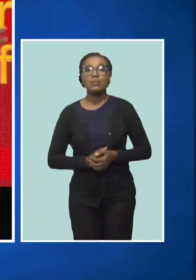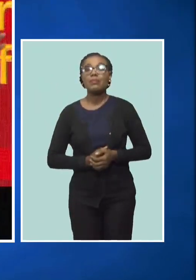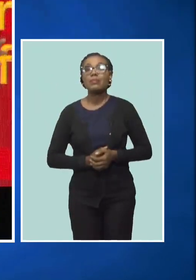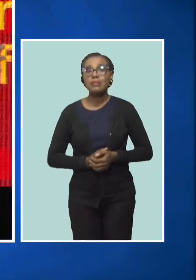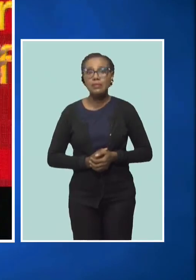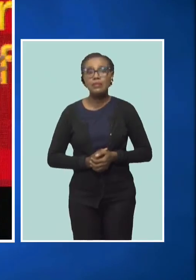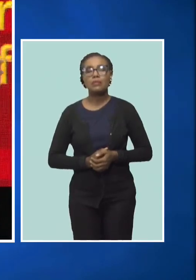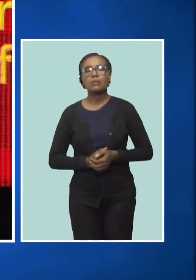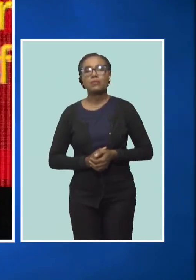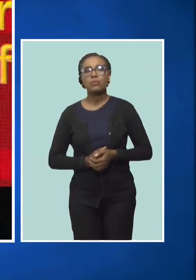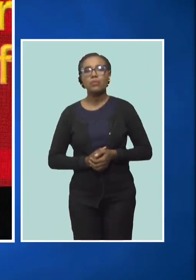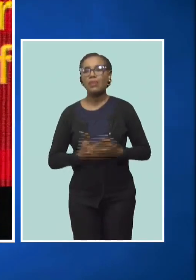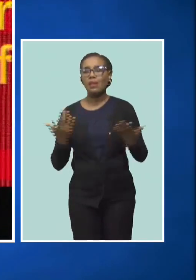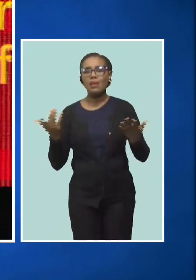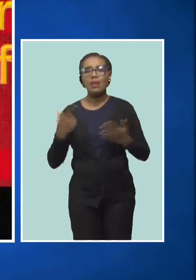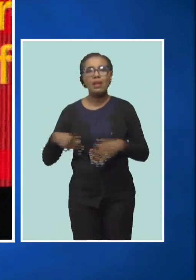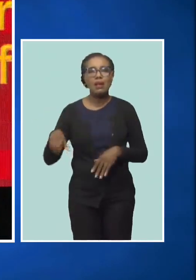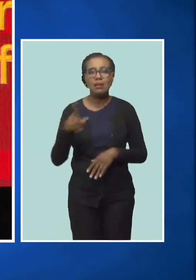Industrialization